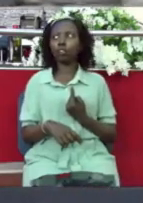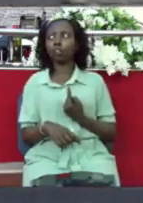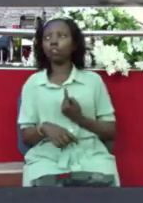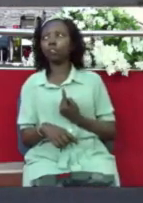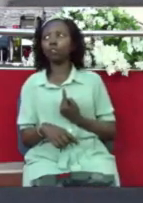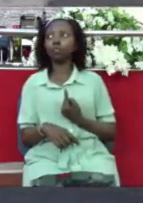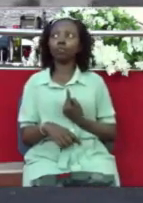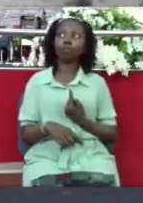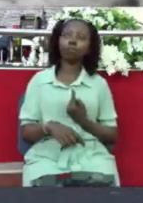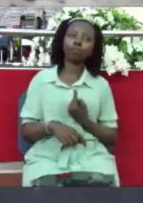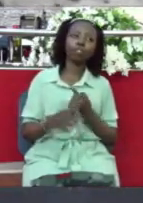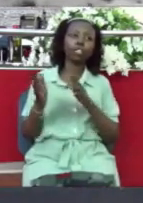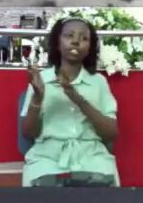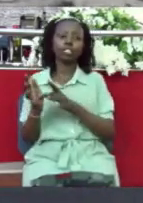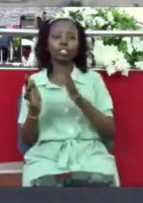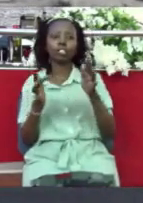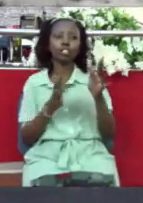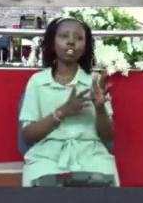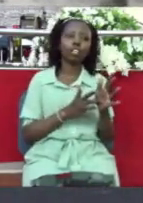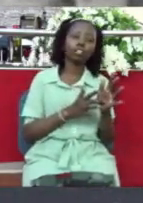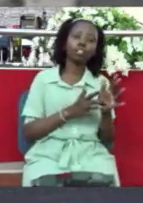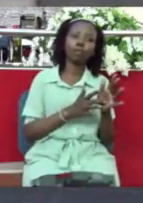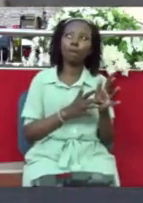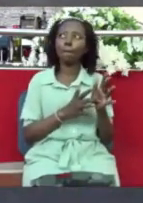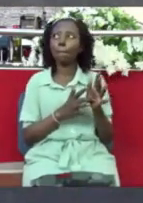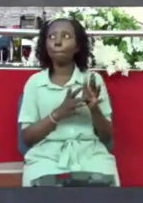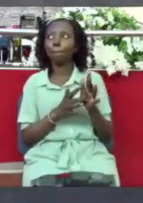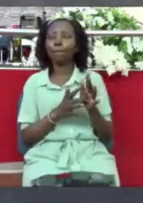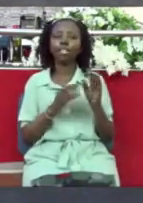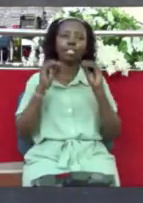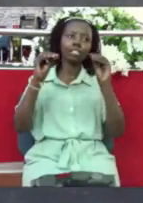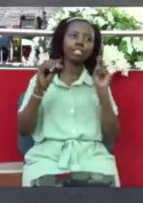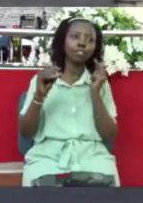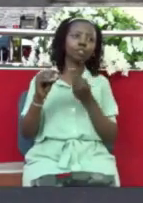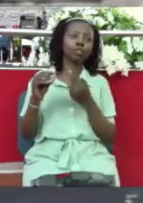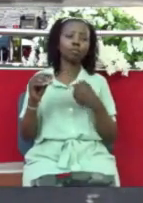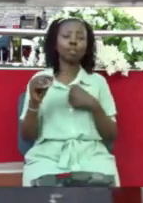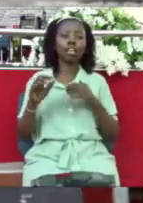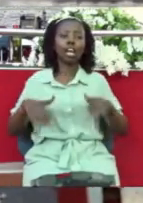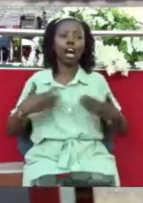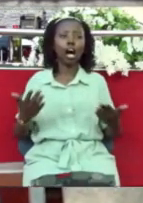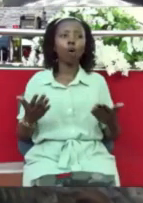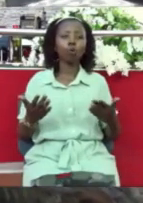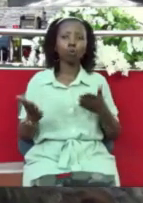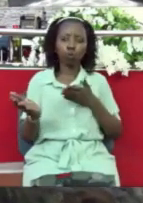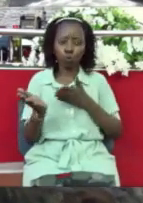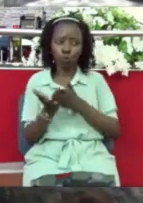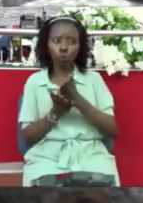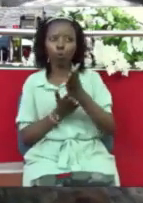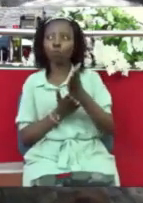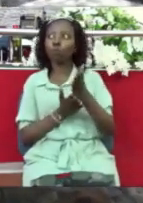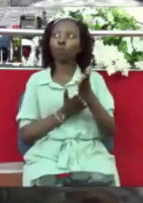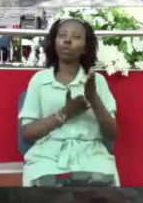hours, Jesus showed me how to make it through. Oh, hallelujah.